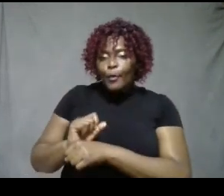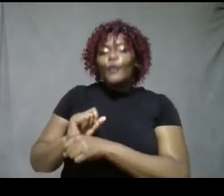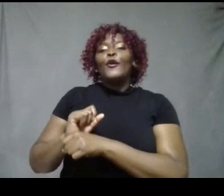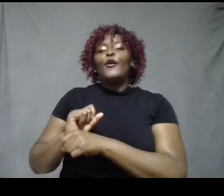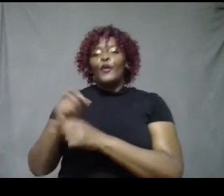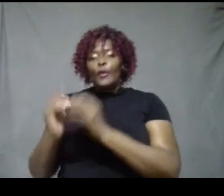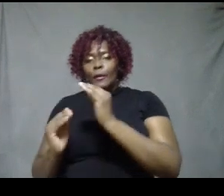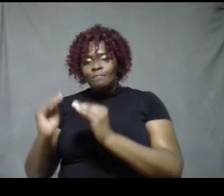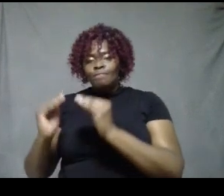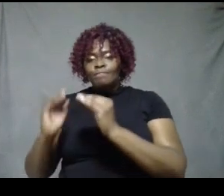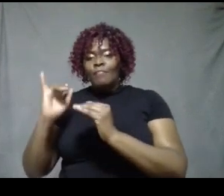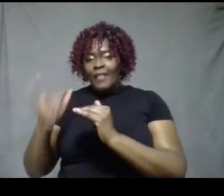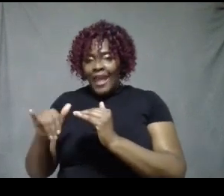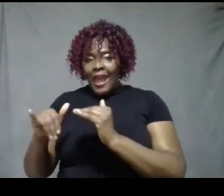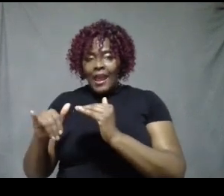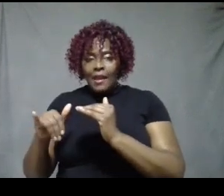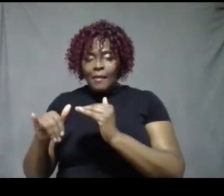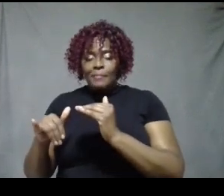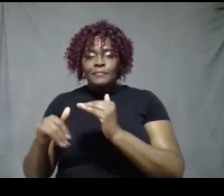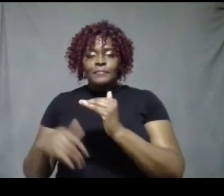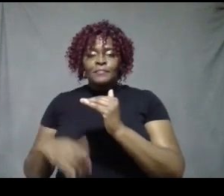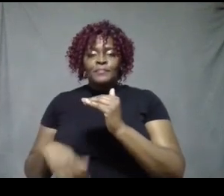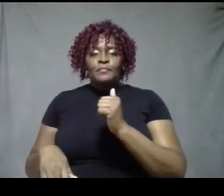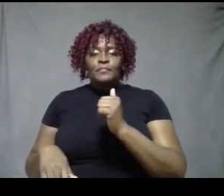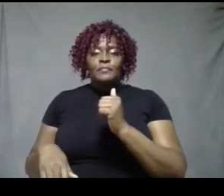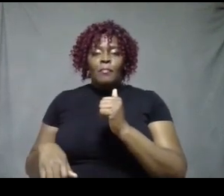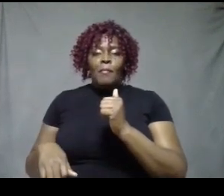that's in between that top line and that bottom line.